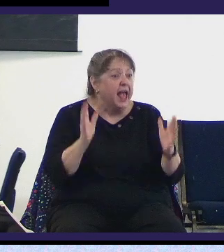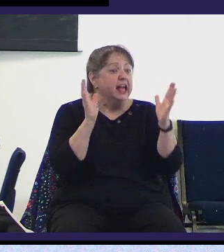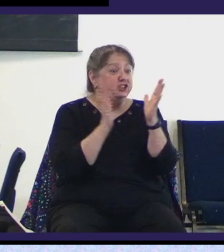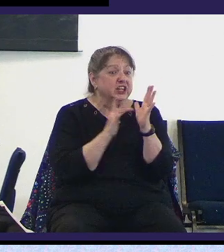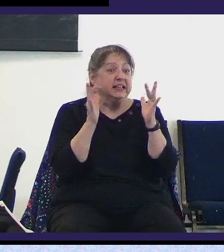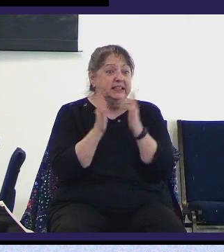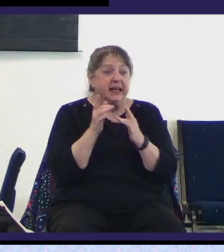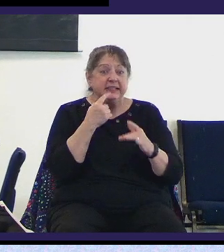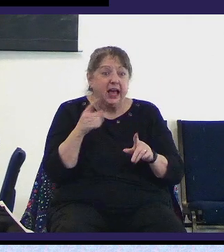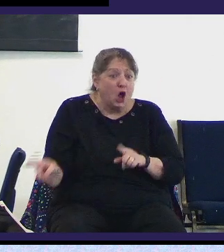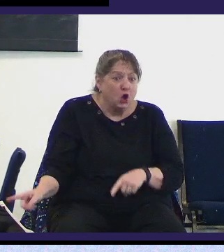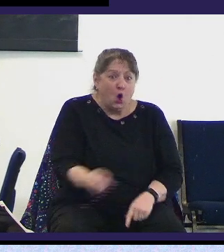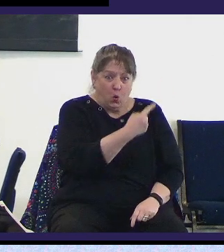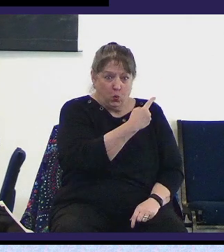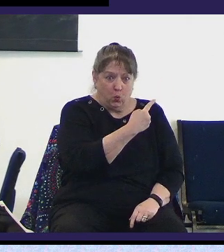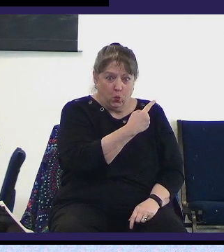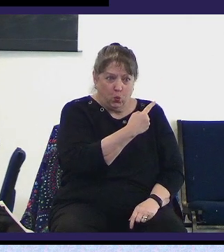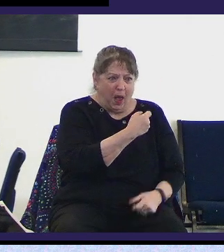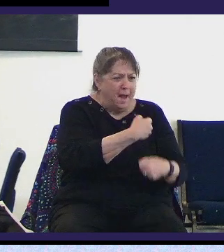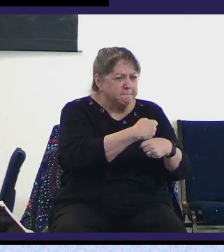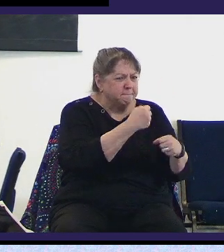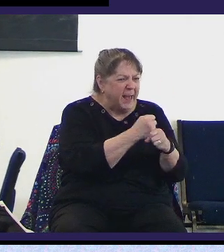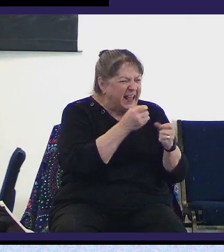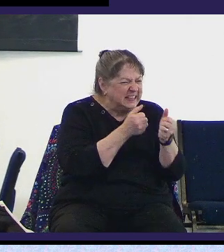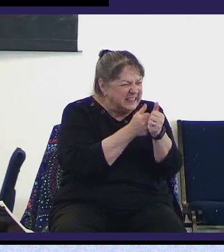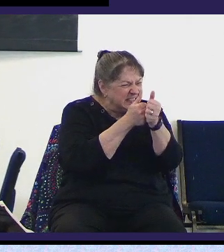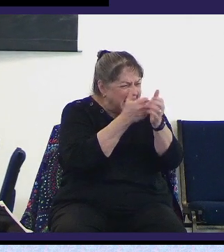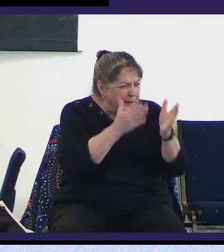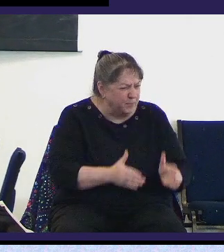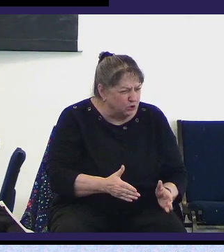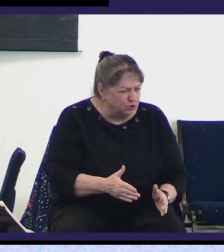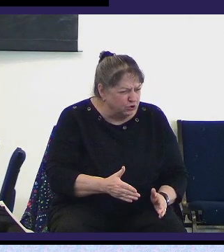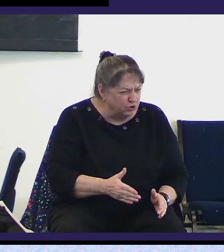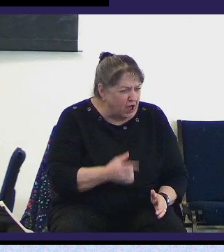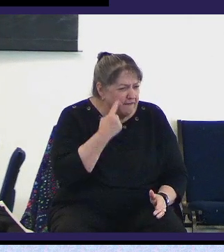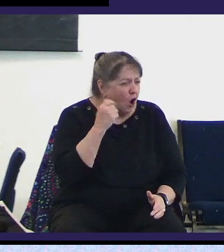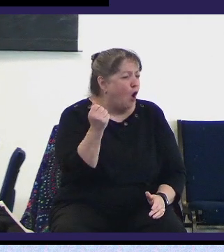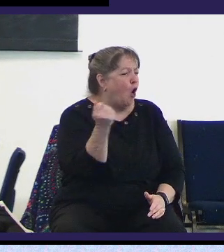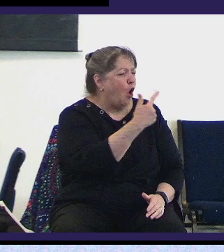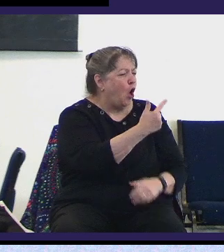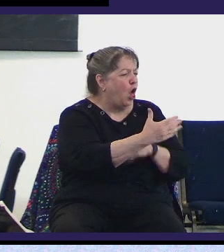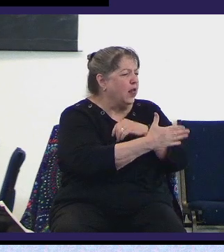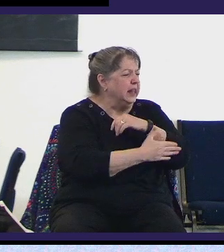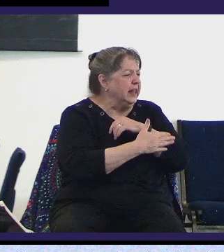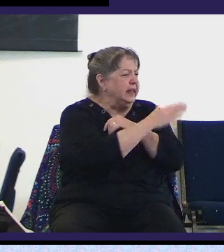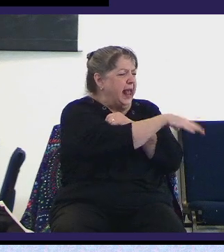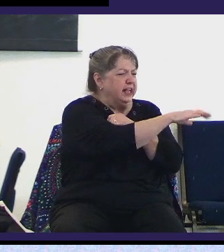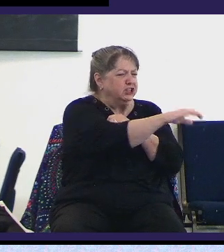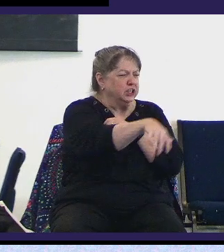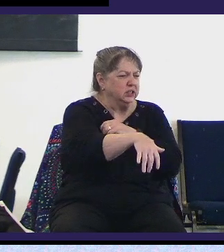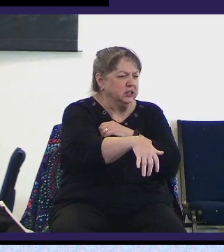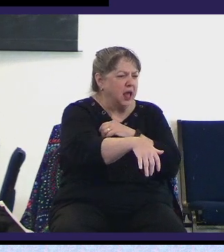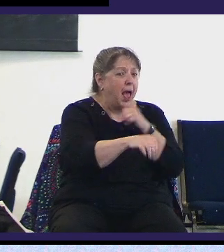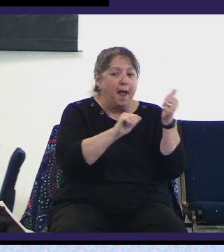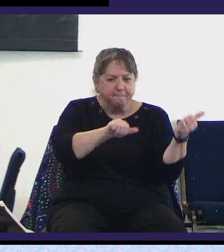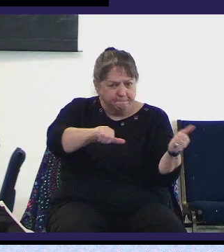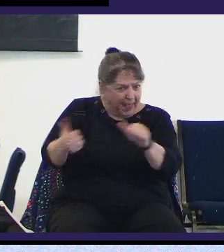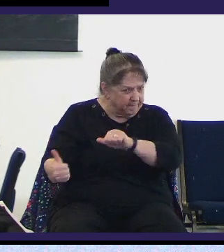and make disciples of all nations, baptizing them in the name of the Father and of the Son and of the Holy